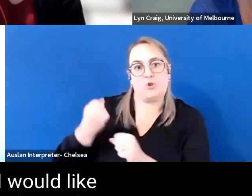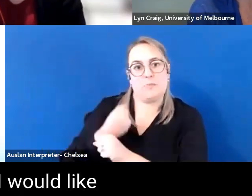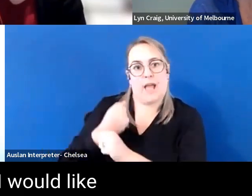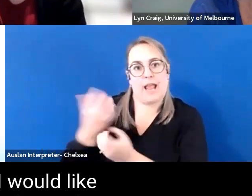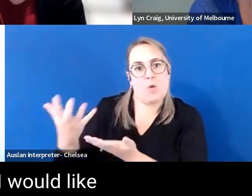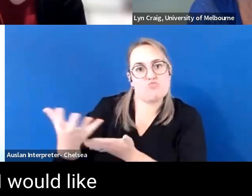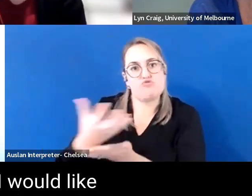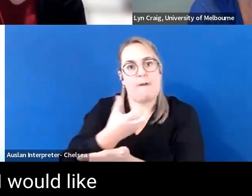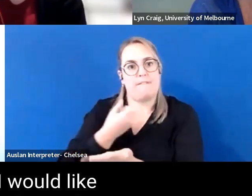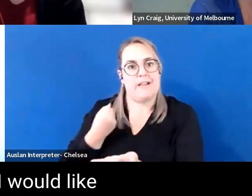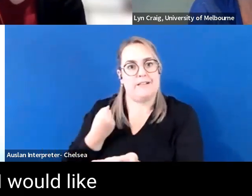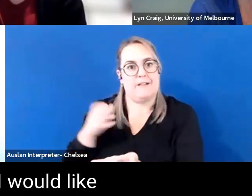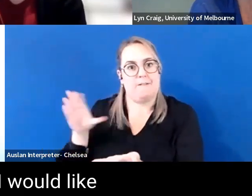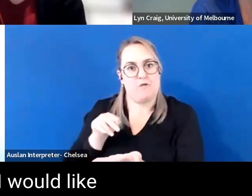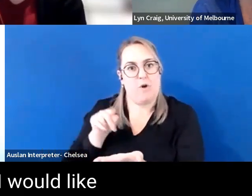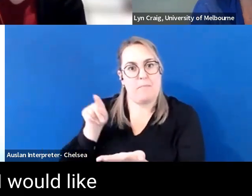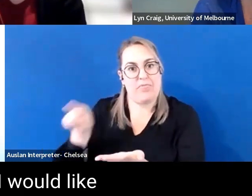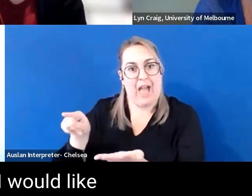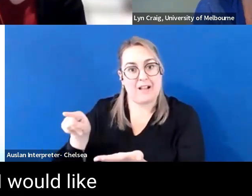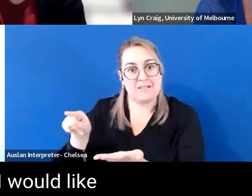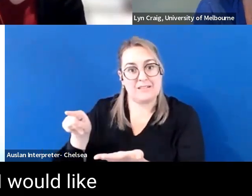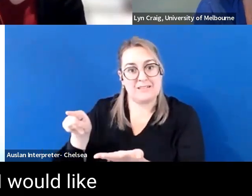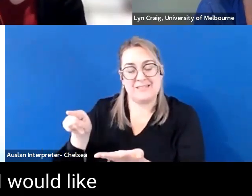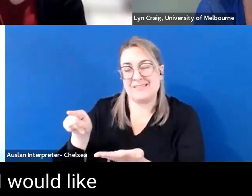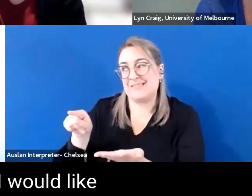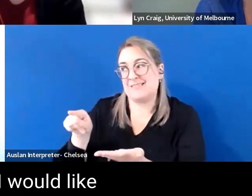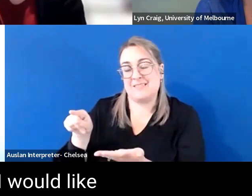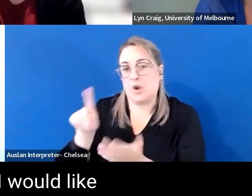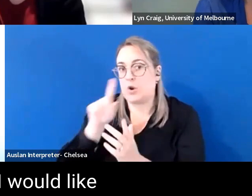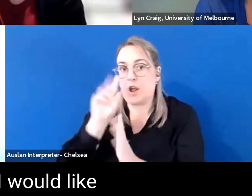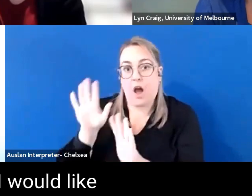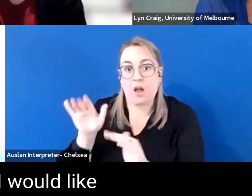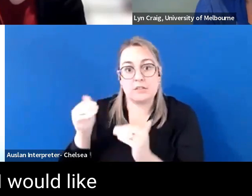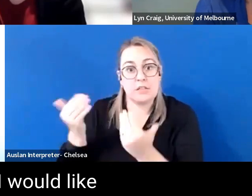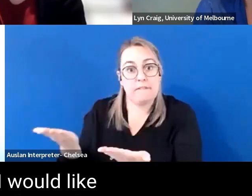And yes, I would like to see